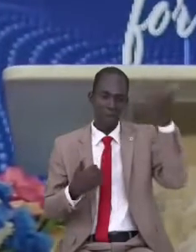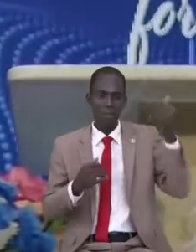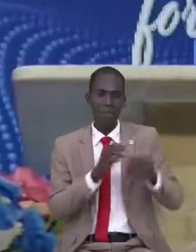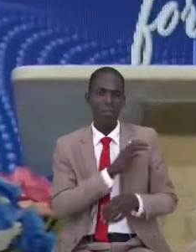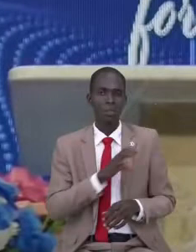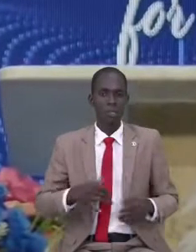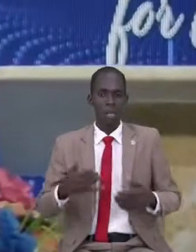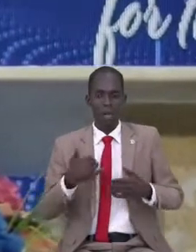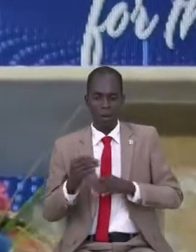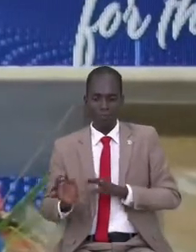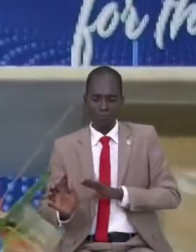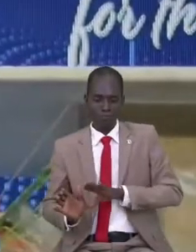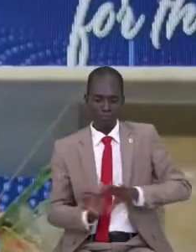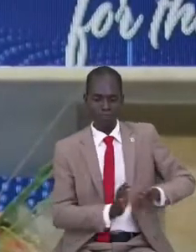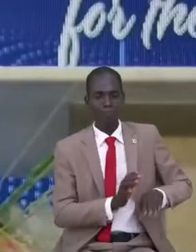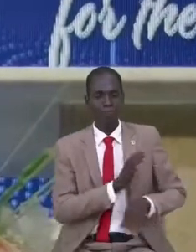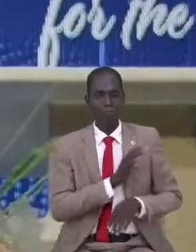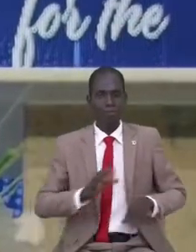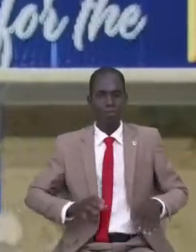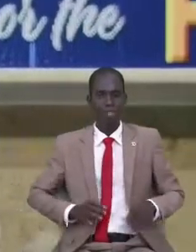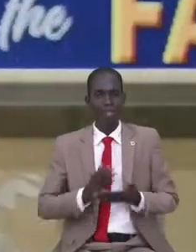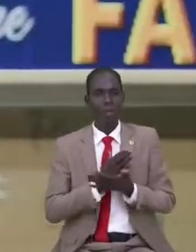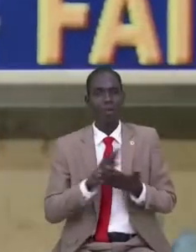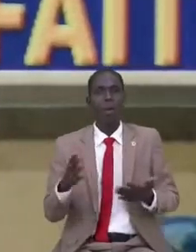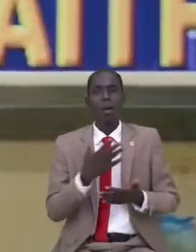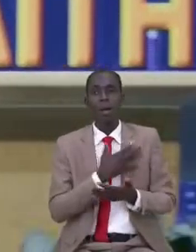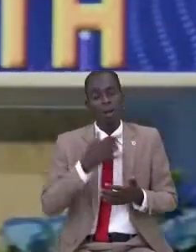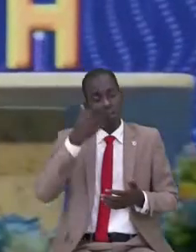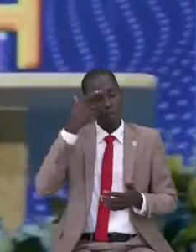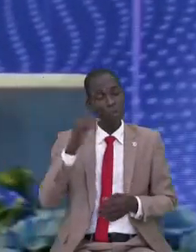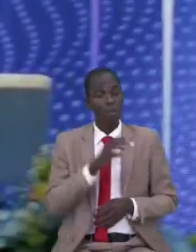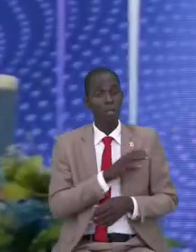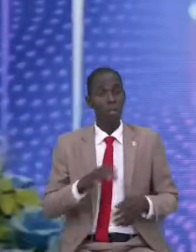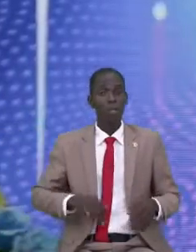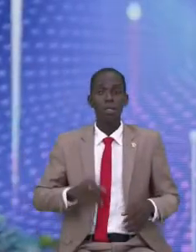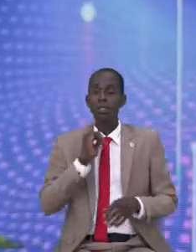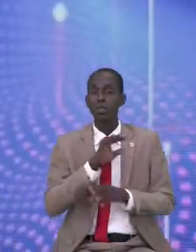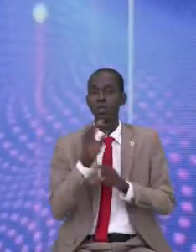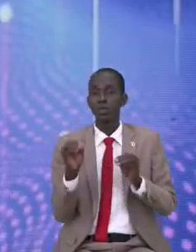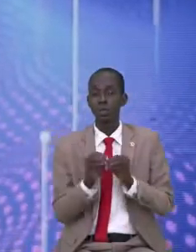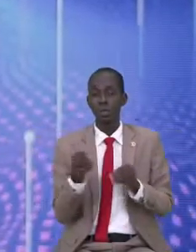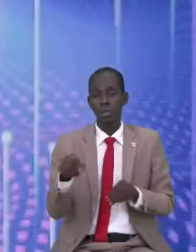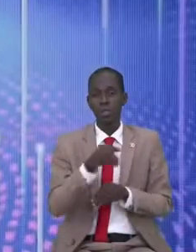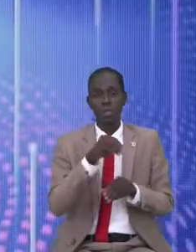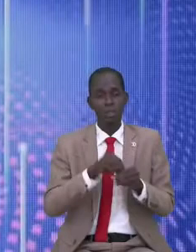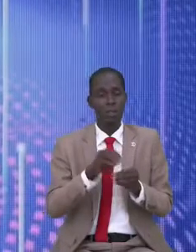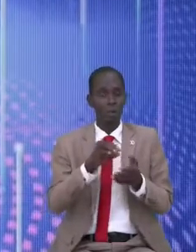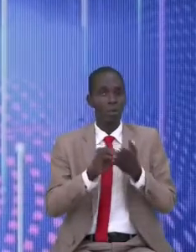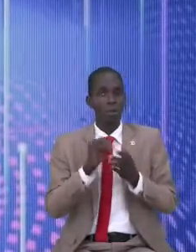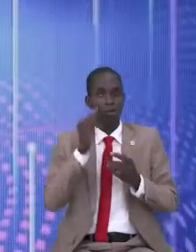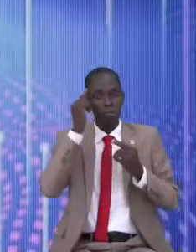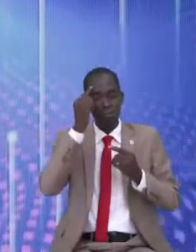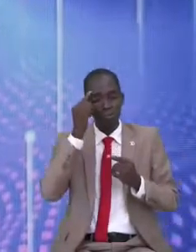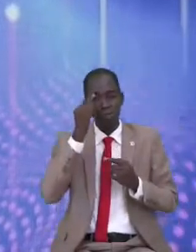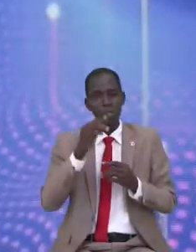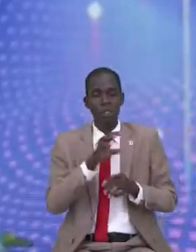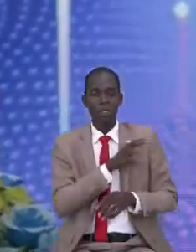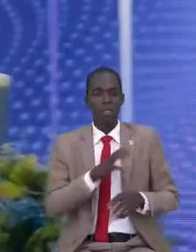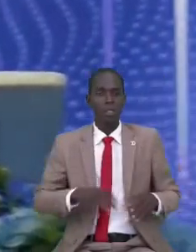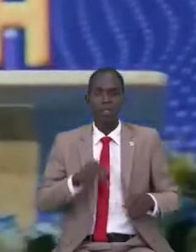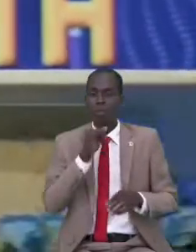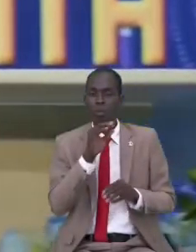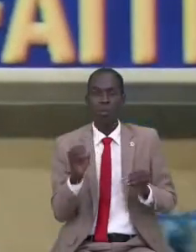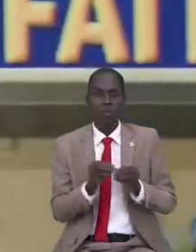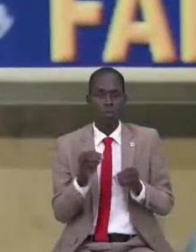push Christ aside, and because Christ is not in their thought, and Christ is not in their